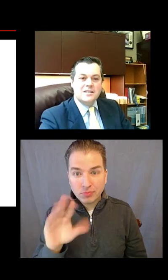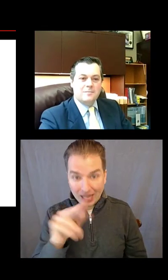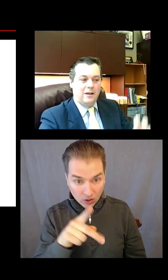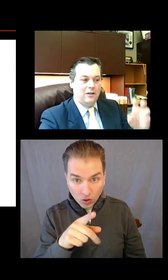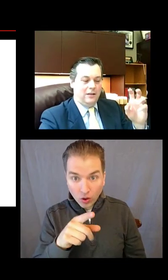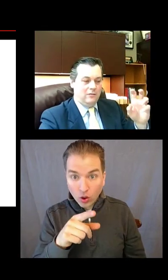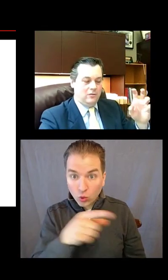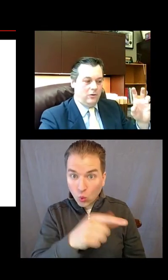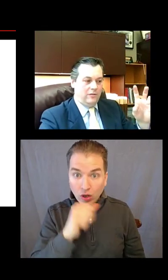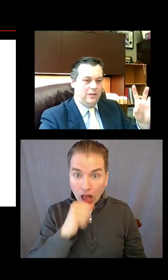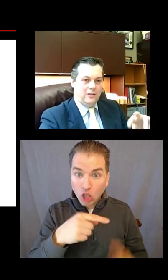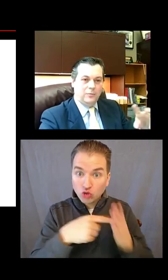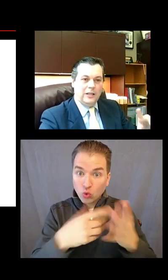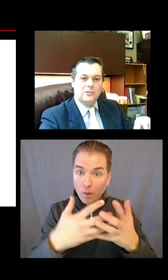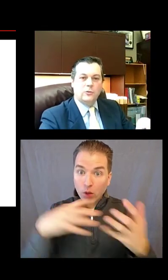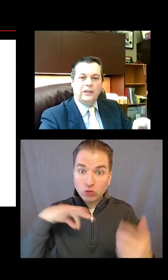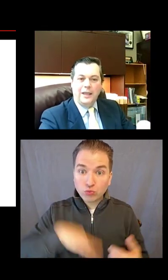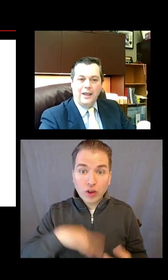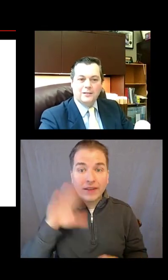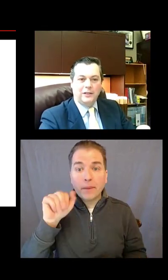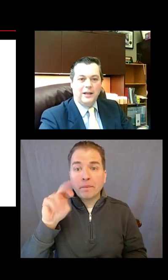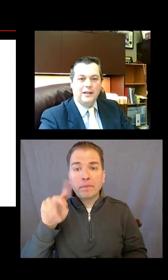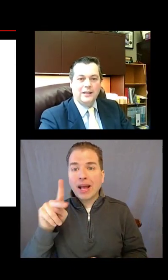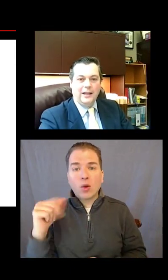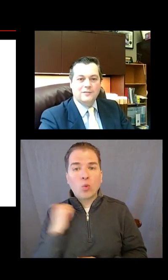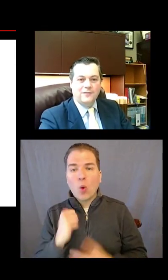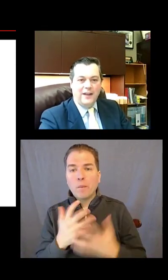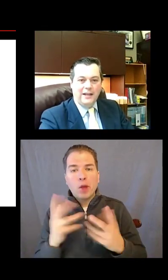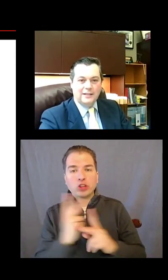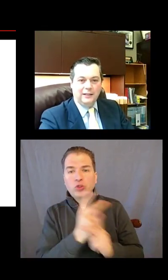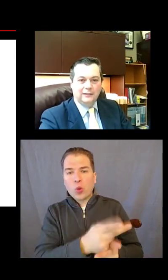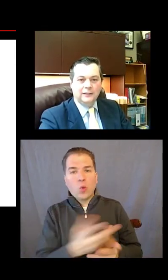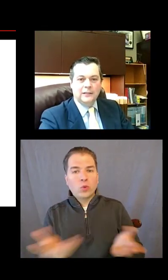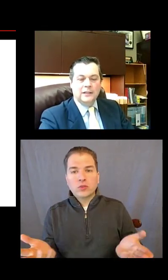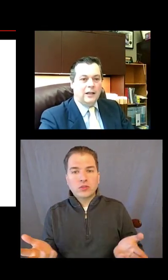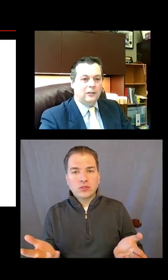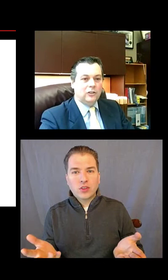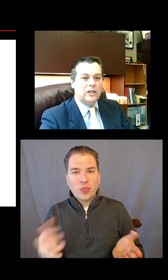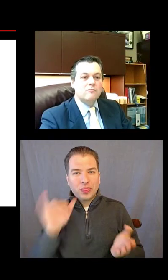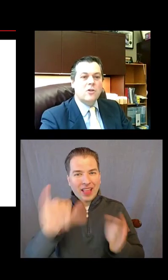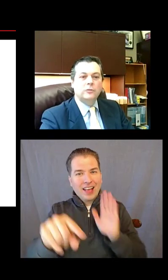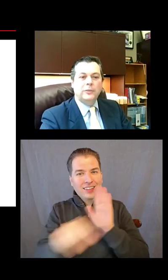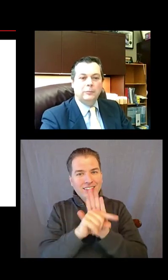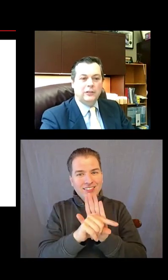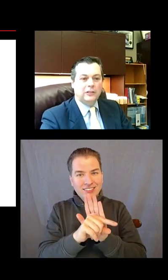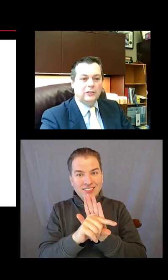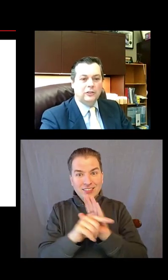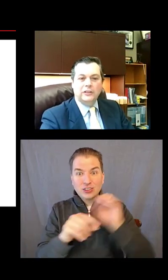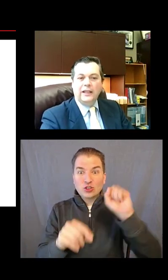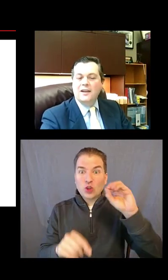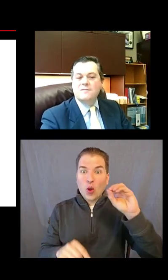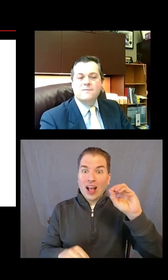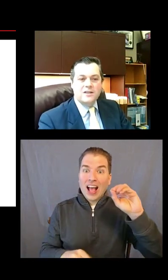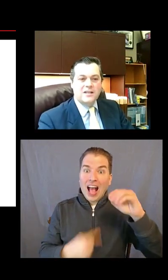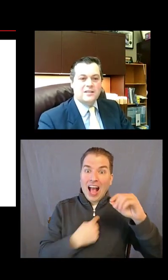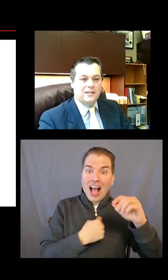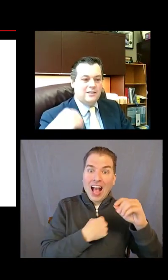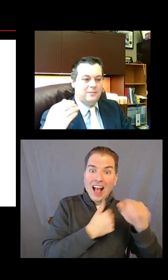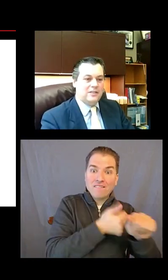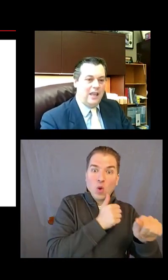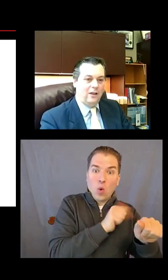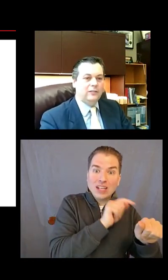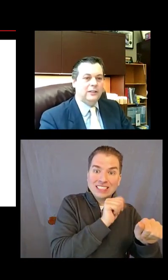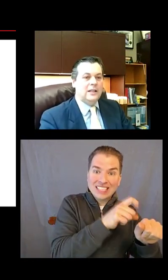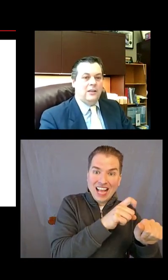something to think about in sort of the interplay between tax planning and financing. Looks like most people are going to look at funding